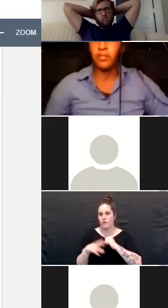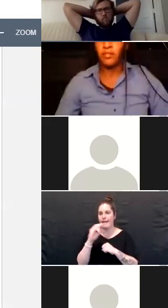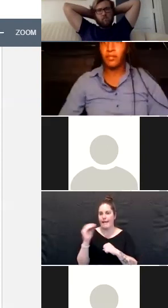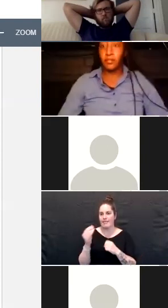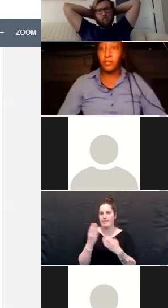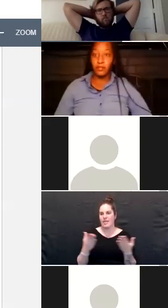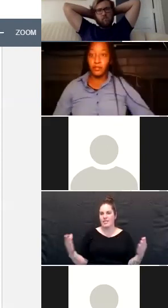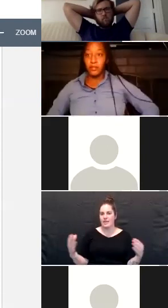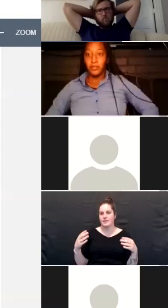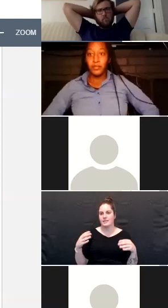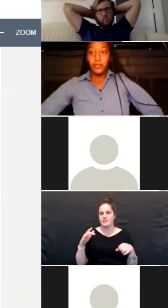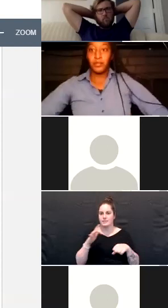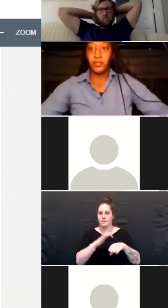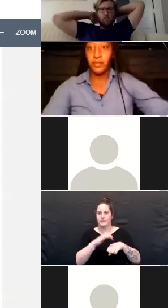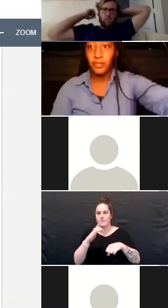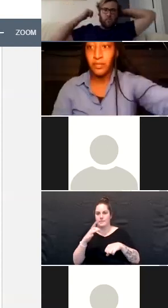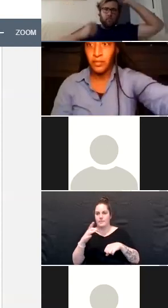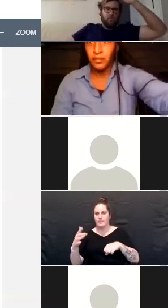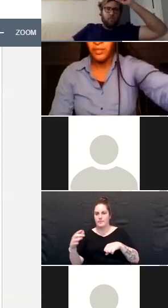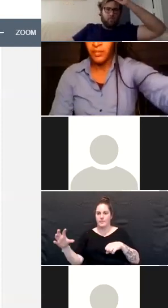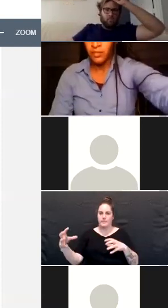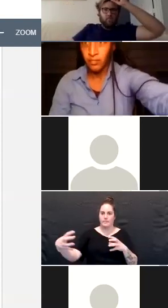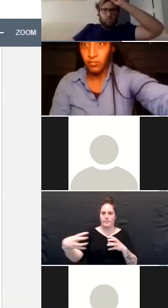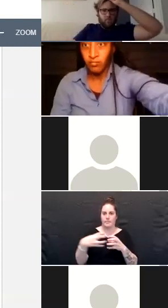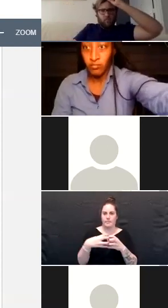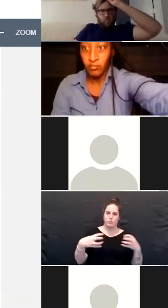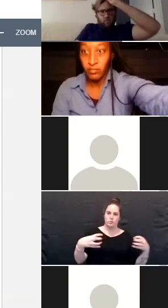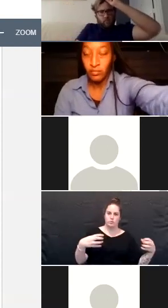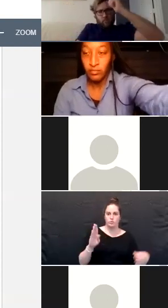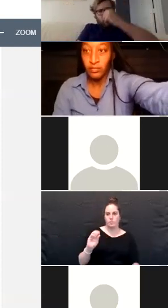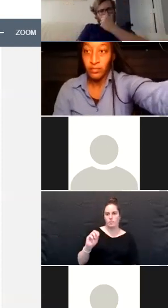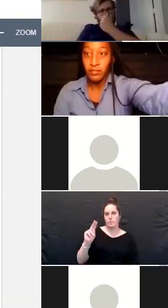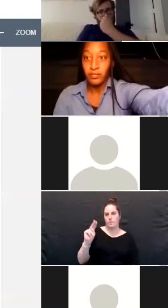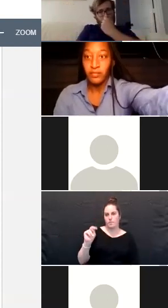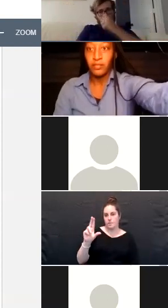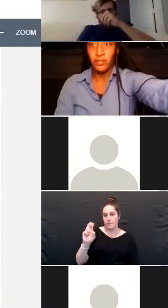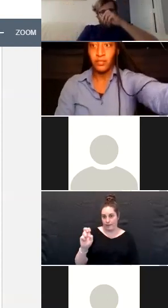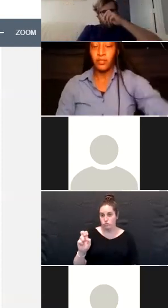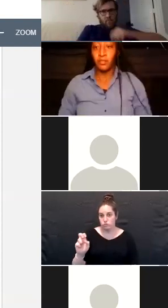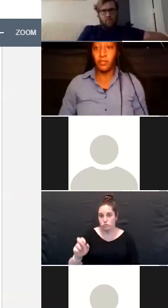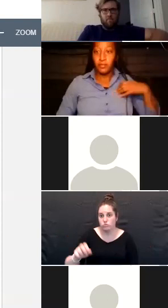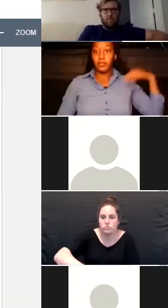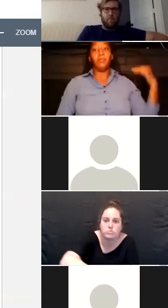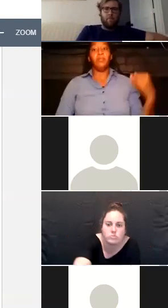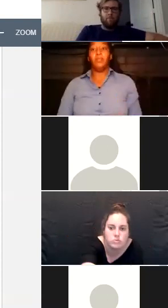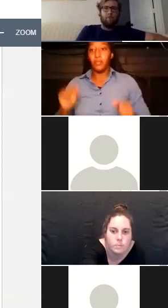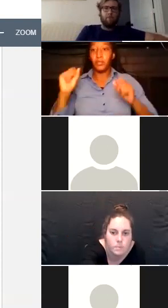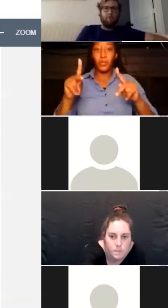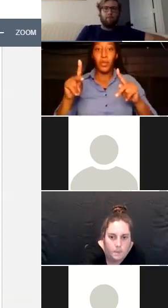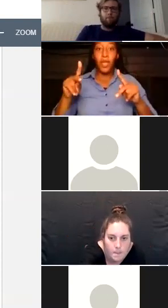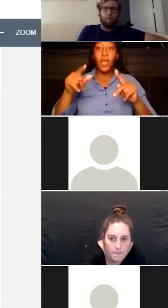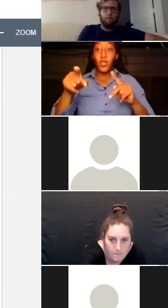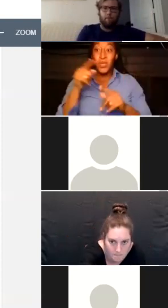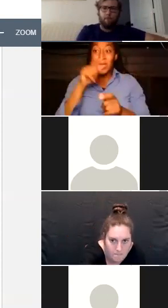other. So that is exactly what's happening on the pool table, right? You have these balls colliding with each other, but